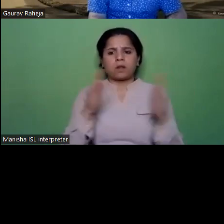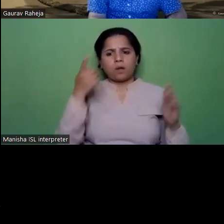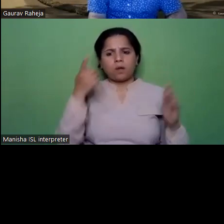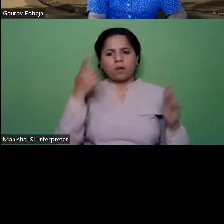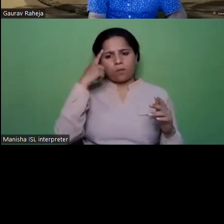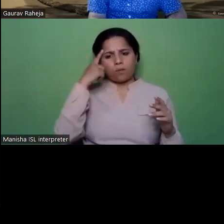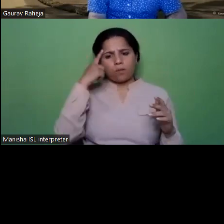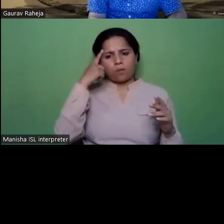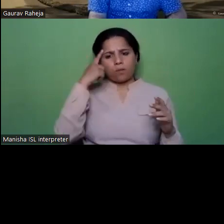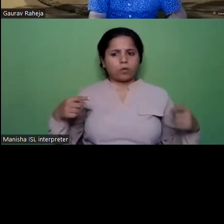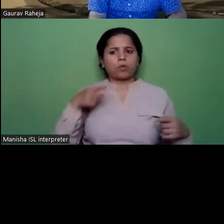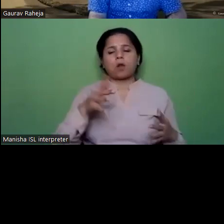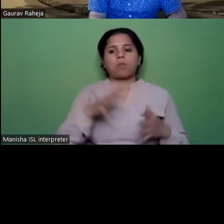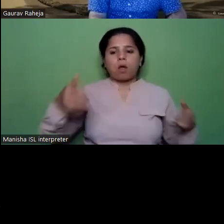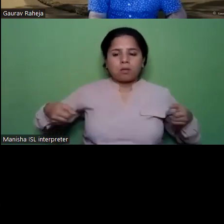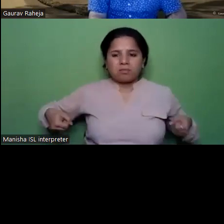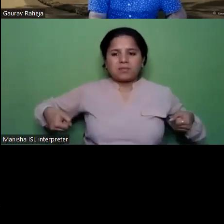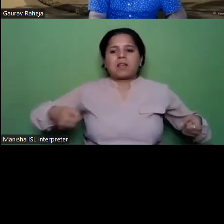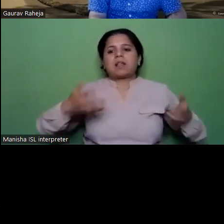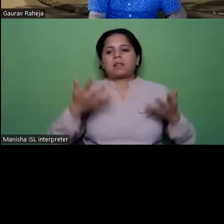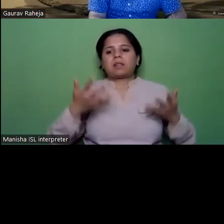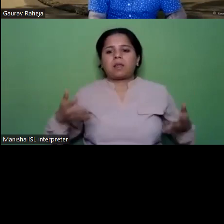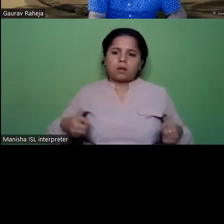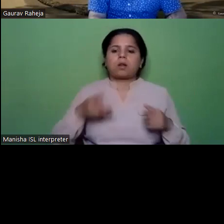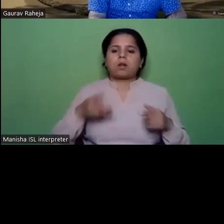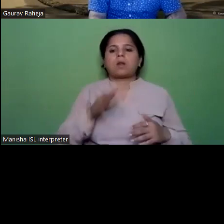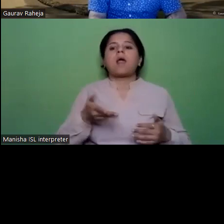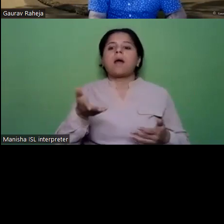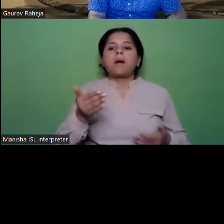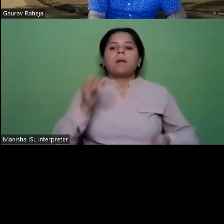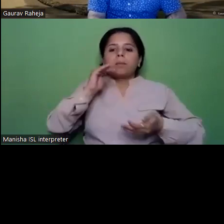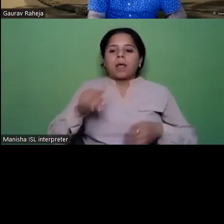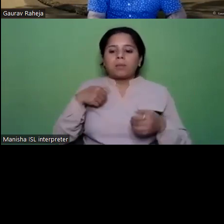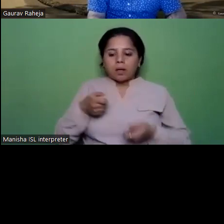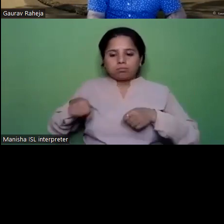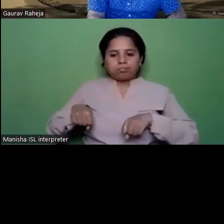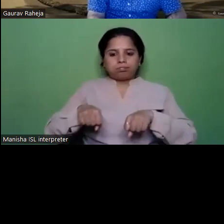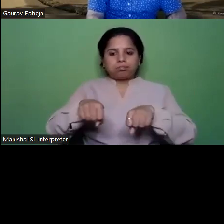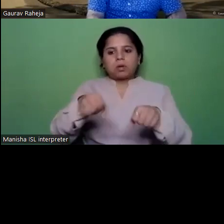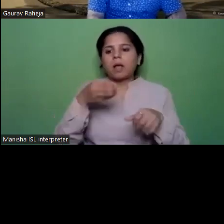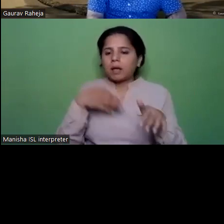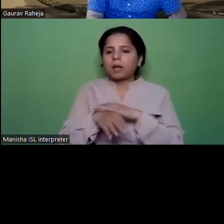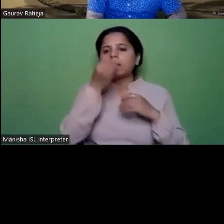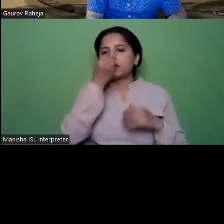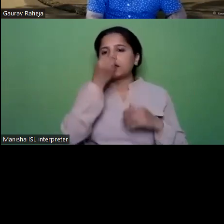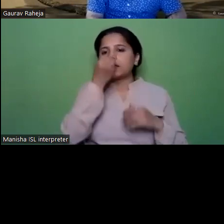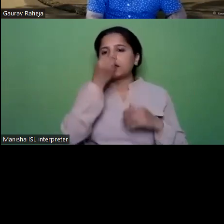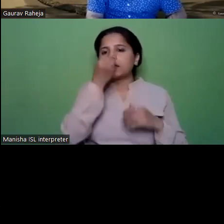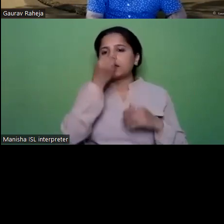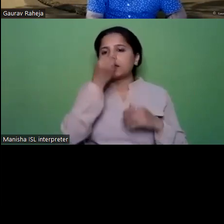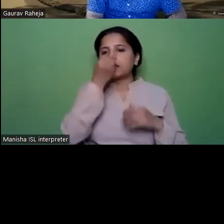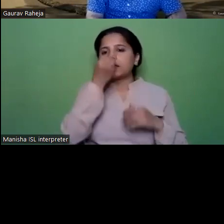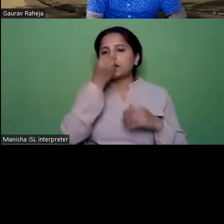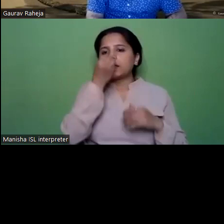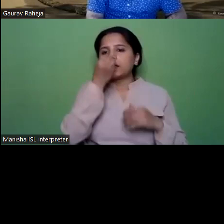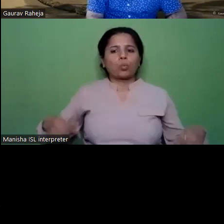wheelchair. If you have more luggage, you can also walk through it. If you have a baby pram, you can walk through it. If you're obese, you can walk through it, while others can also walk